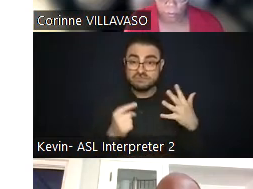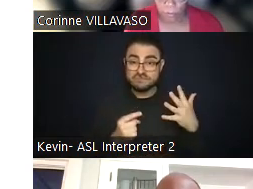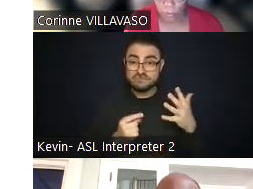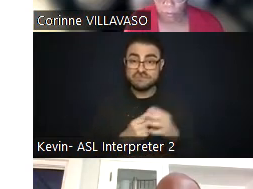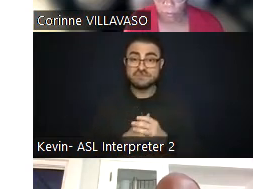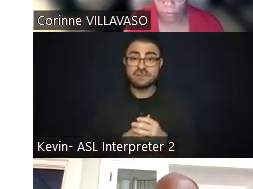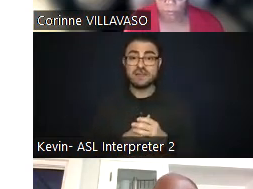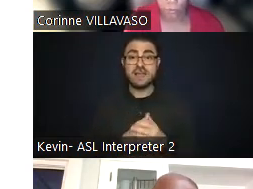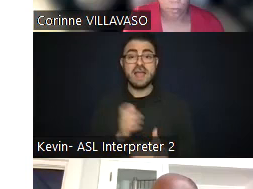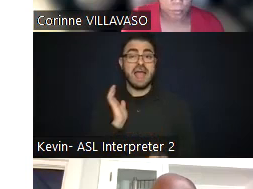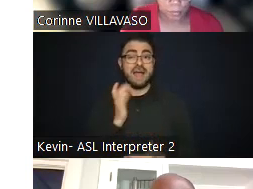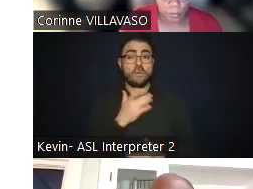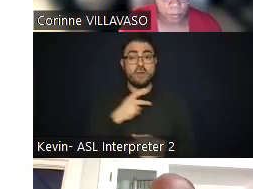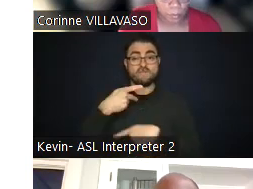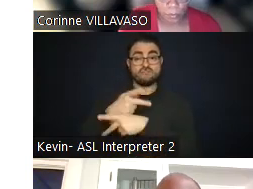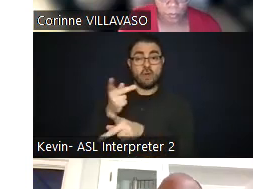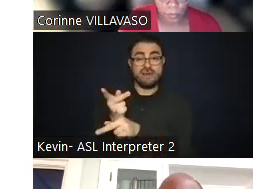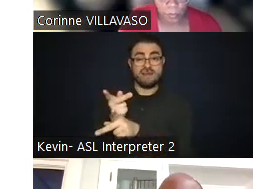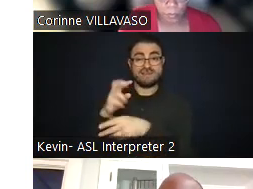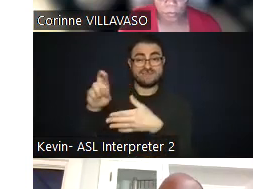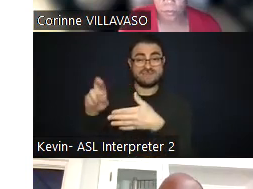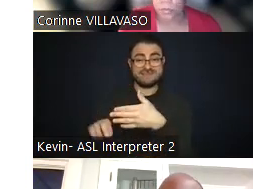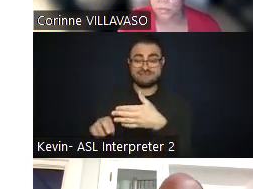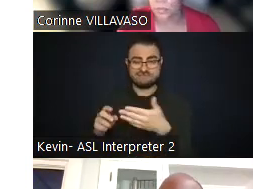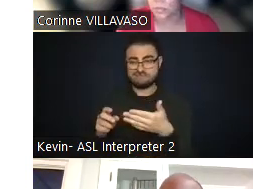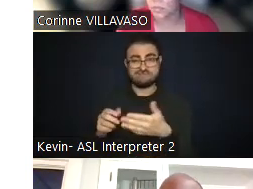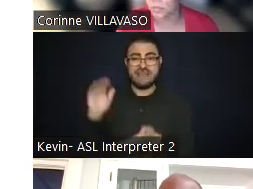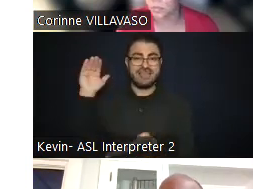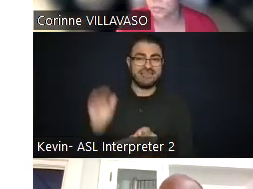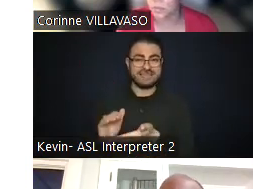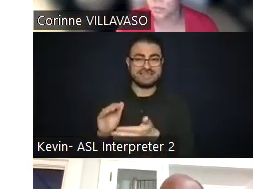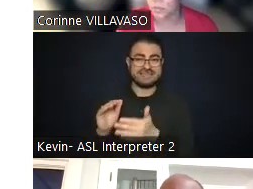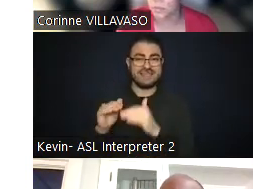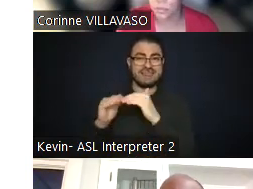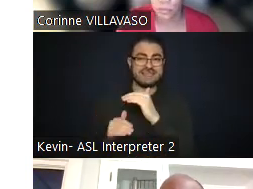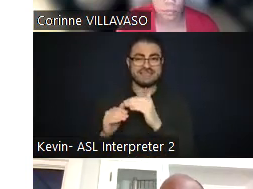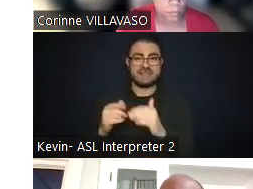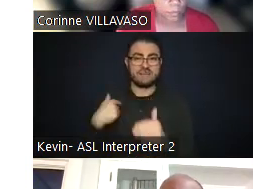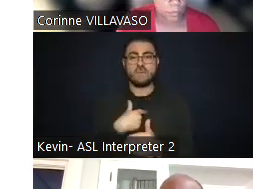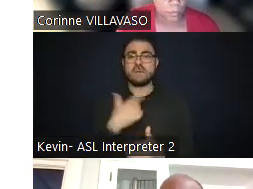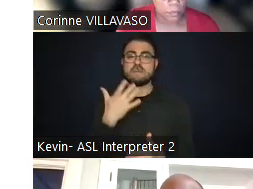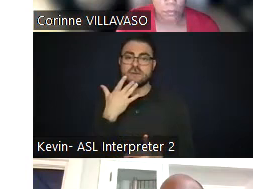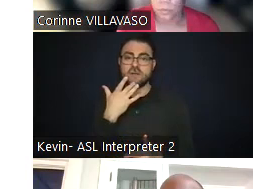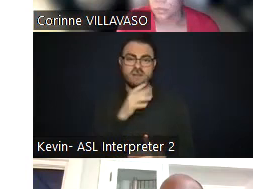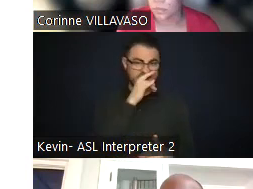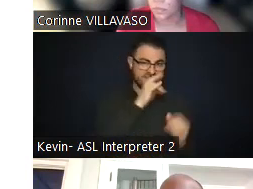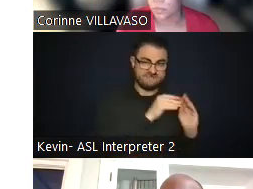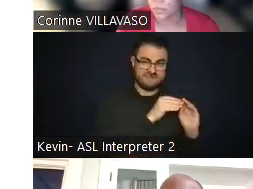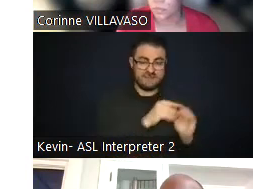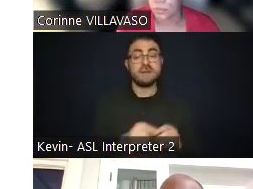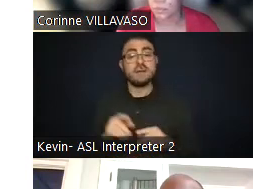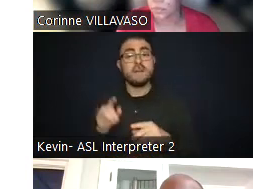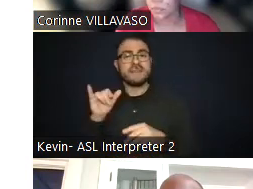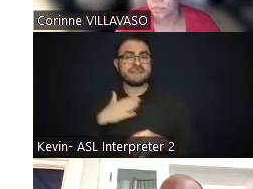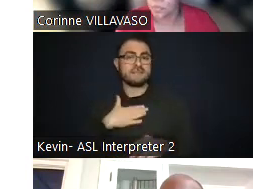our product will be less than what we would like, is my thoughts. Yeah. So that's my thoughts at